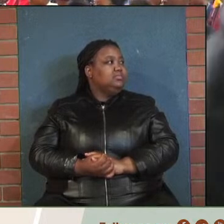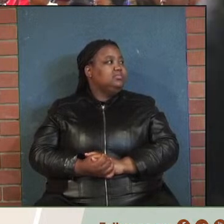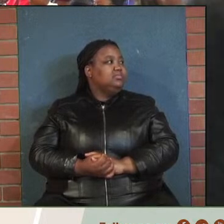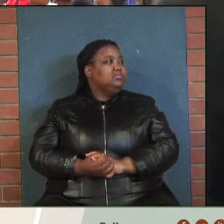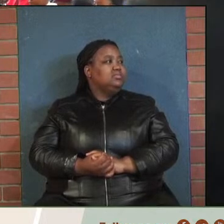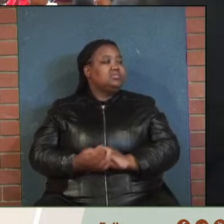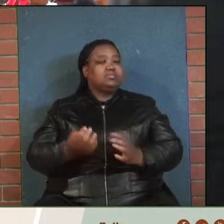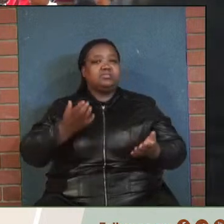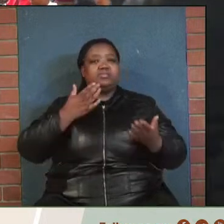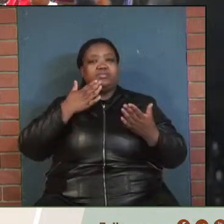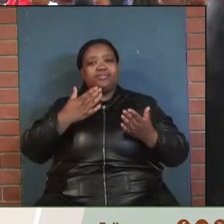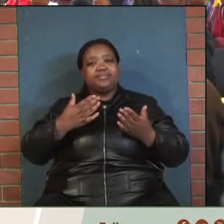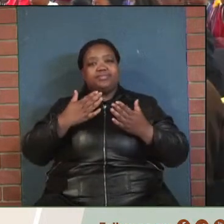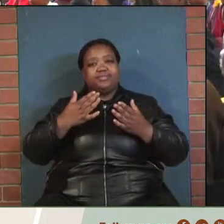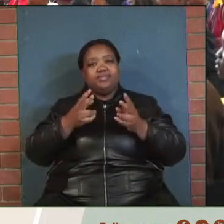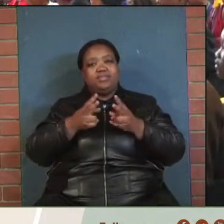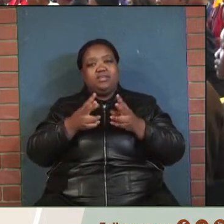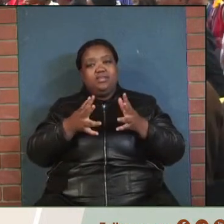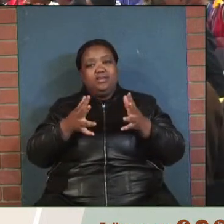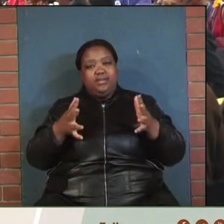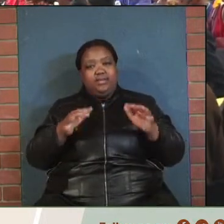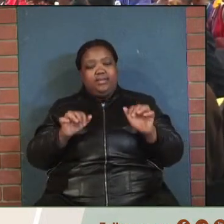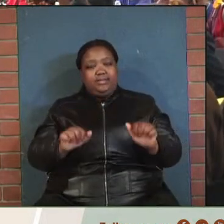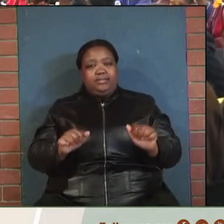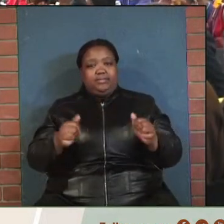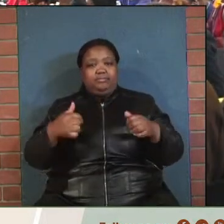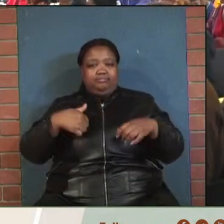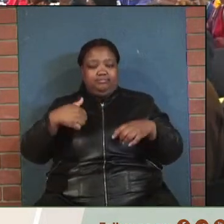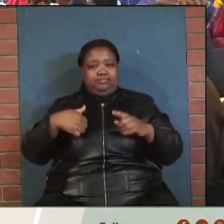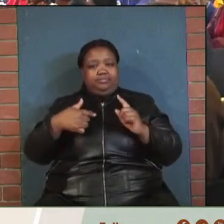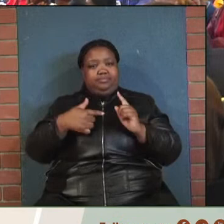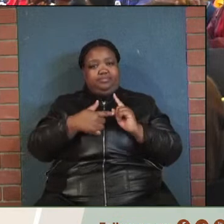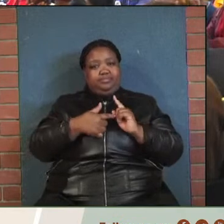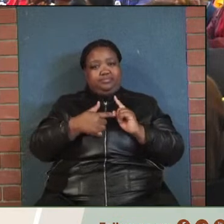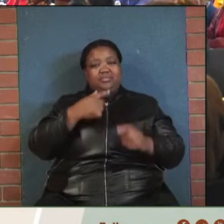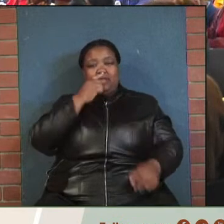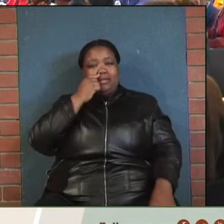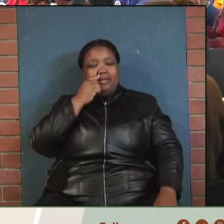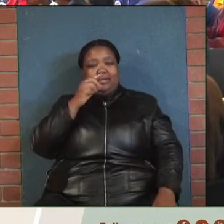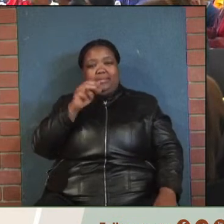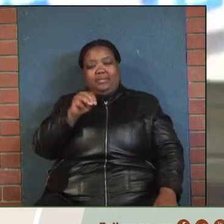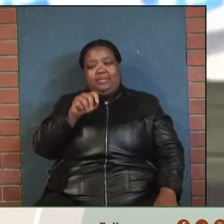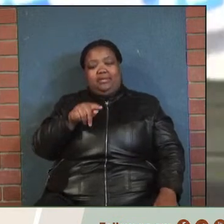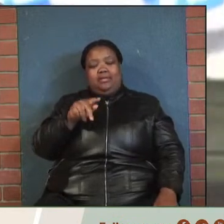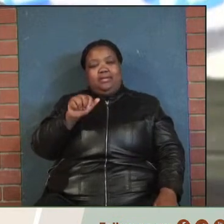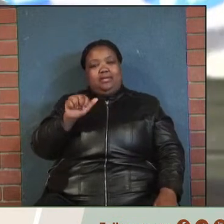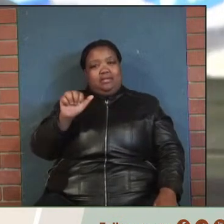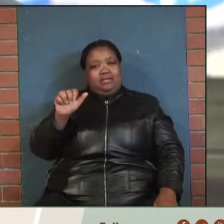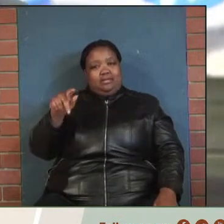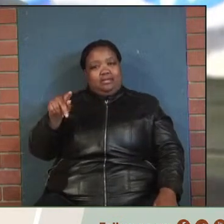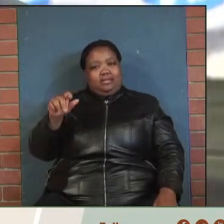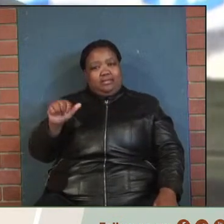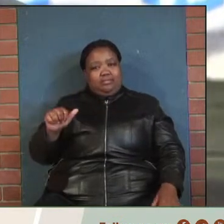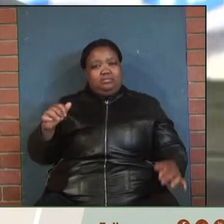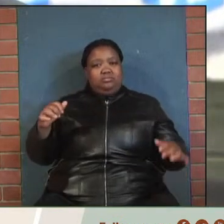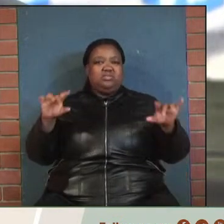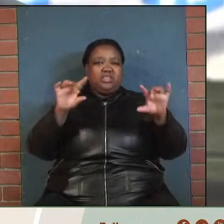Thank you very much. I, Mpapa Kanyane, as the Deputy Chairperson of